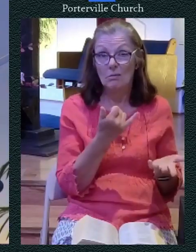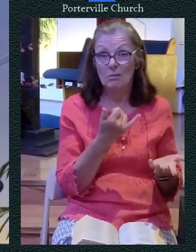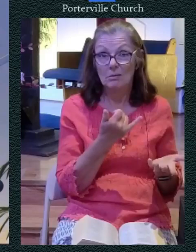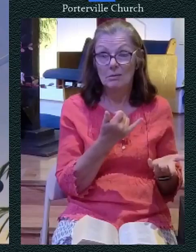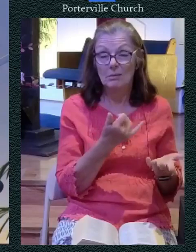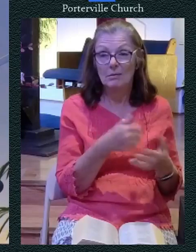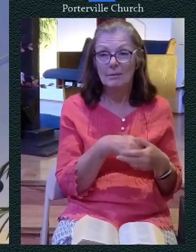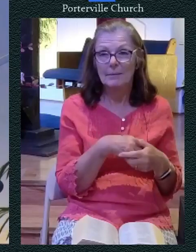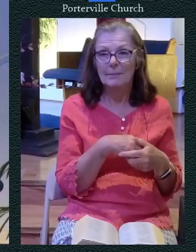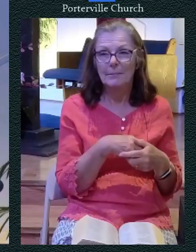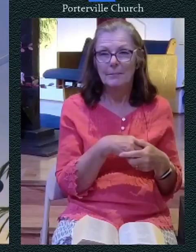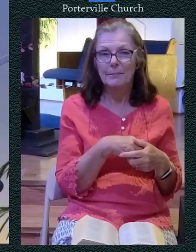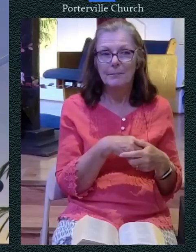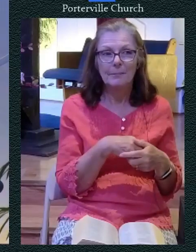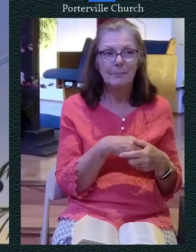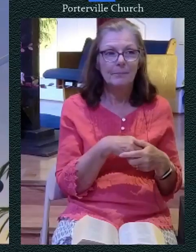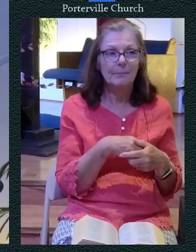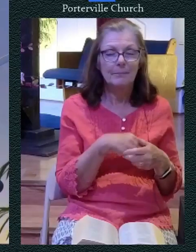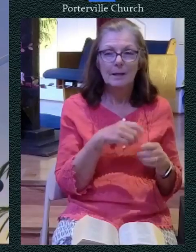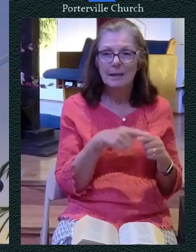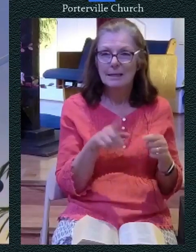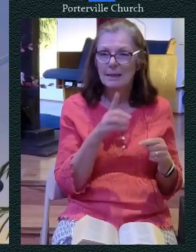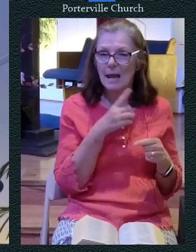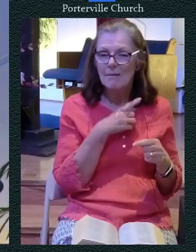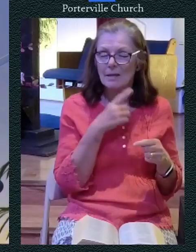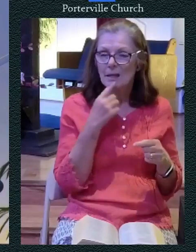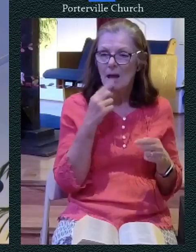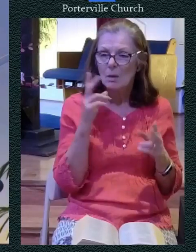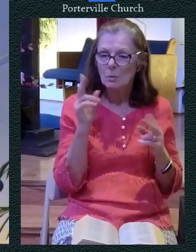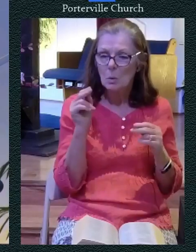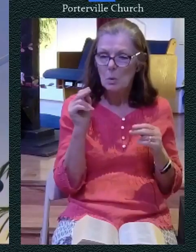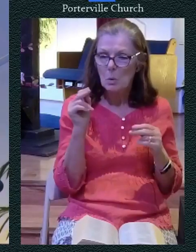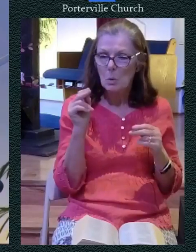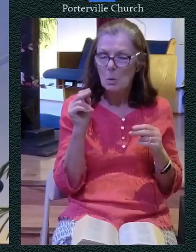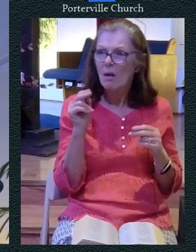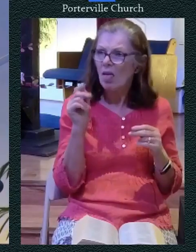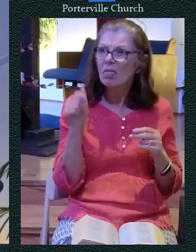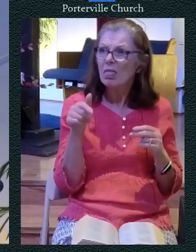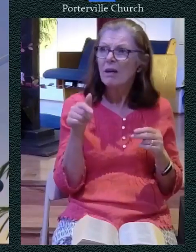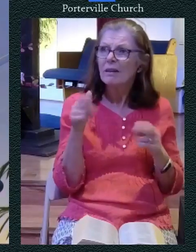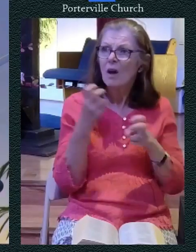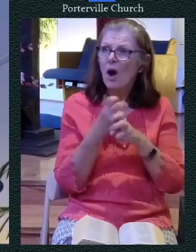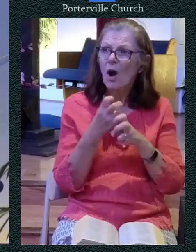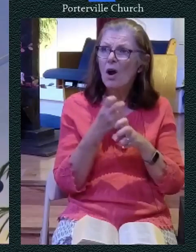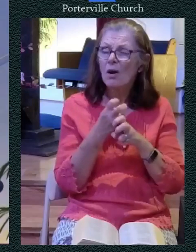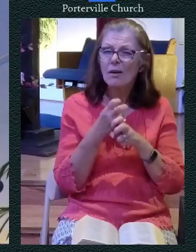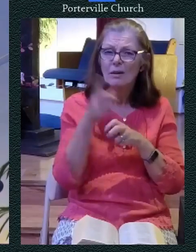And it can derail us. But David here says, no, it can be very hard.